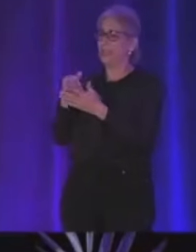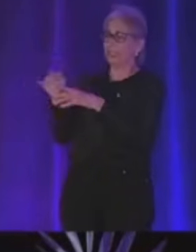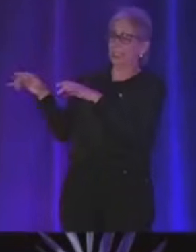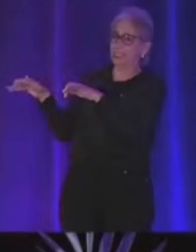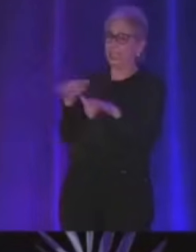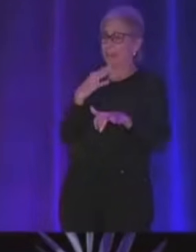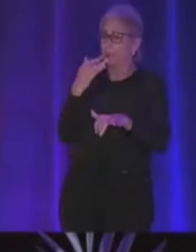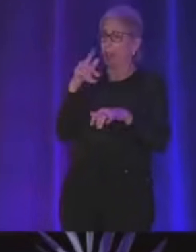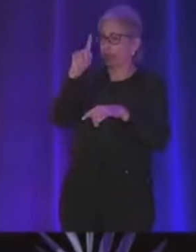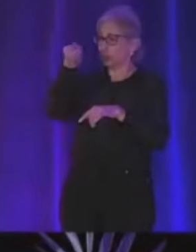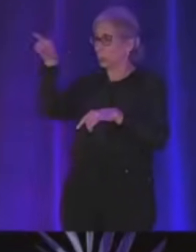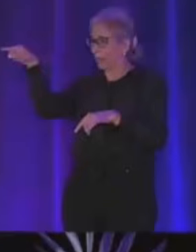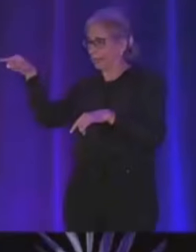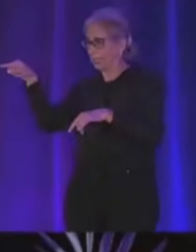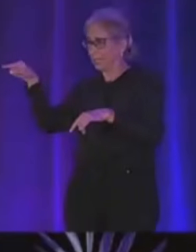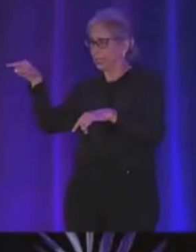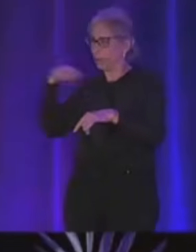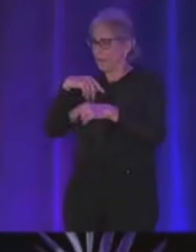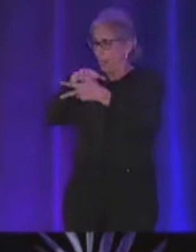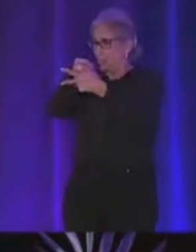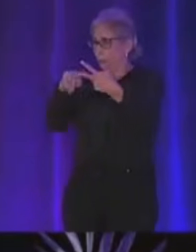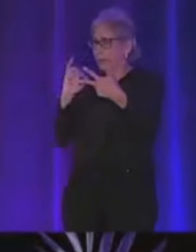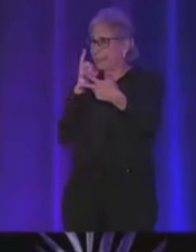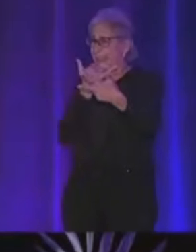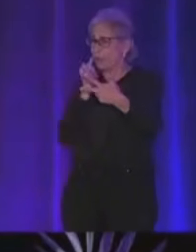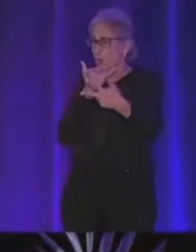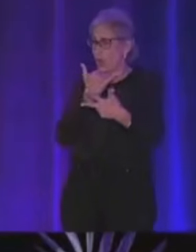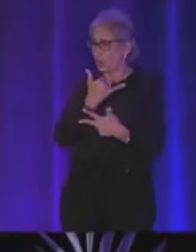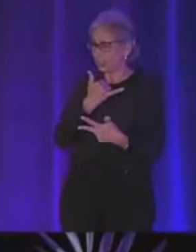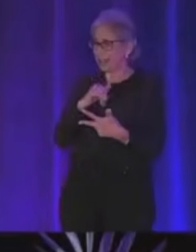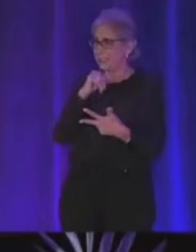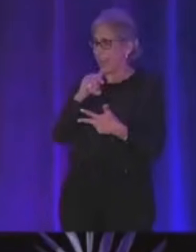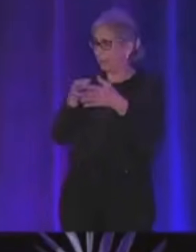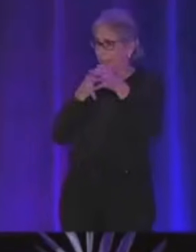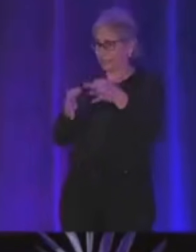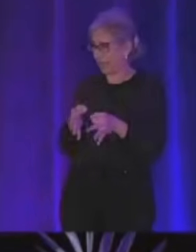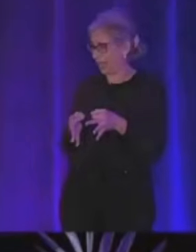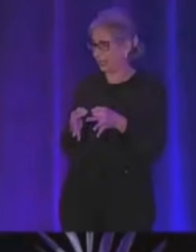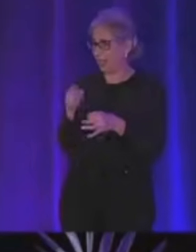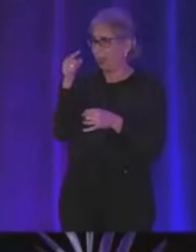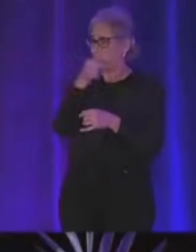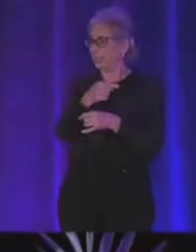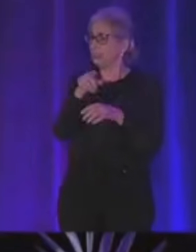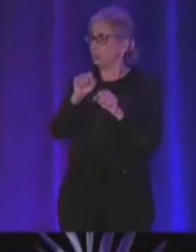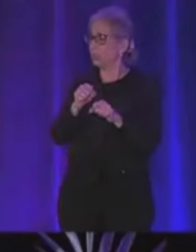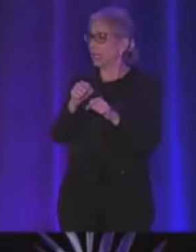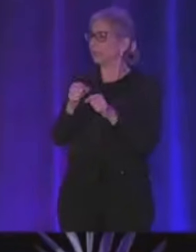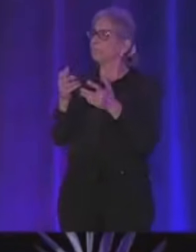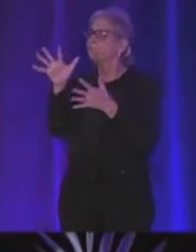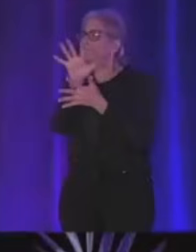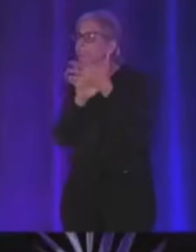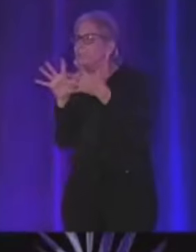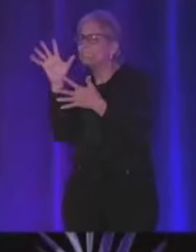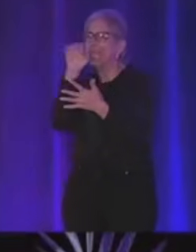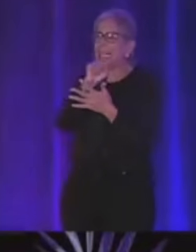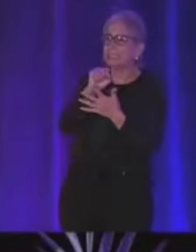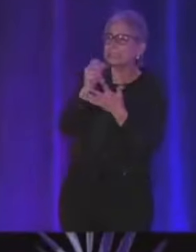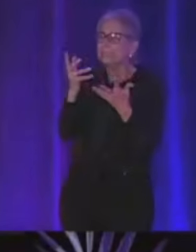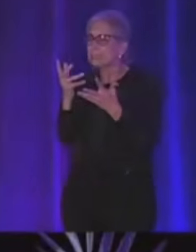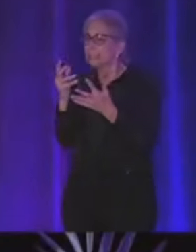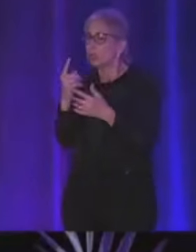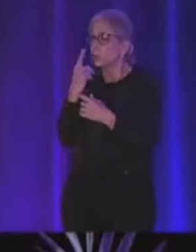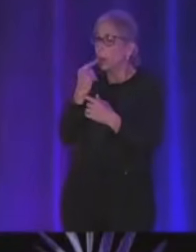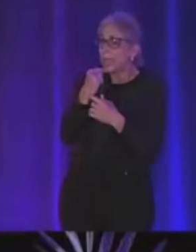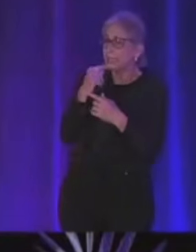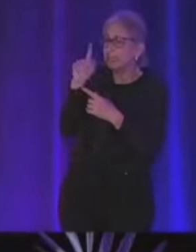color squiggly, and you have like 3 errors from something not being undefined. This way, you can ambiguate or disambiguate. Red is